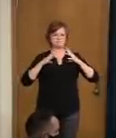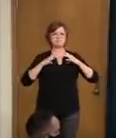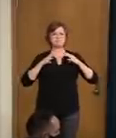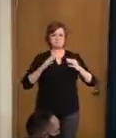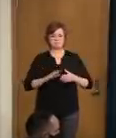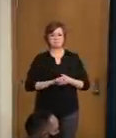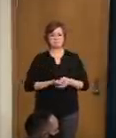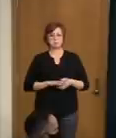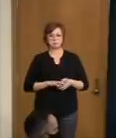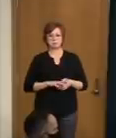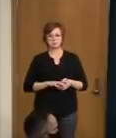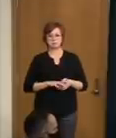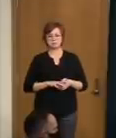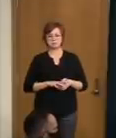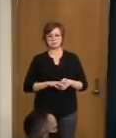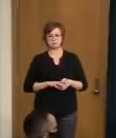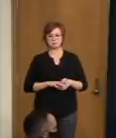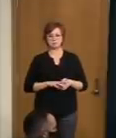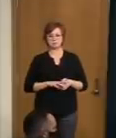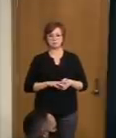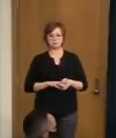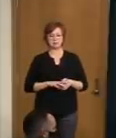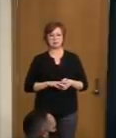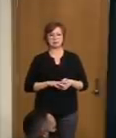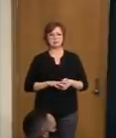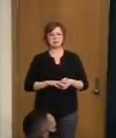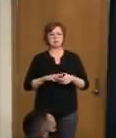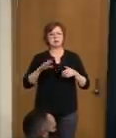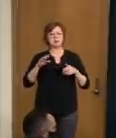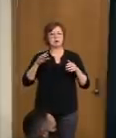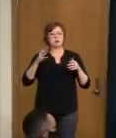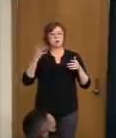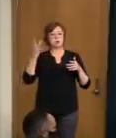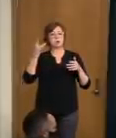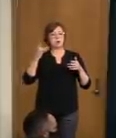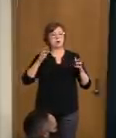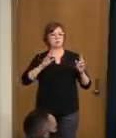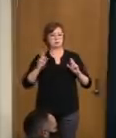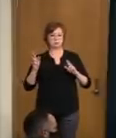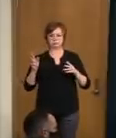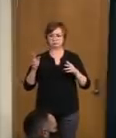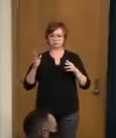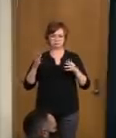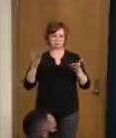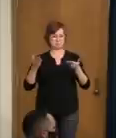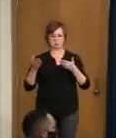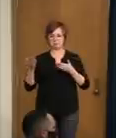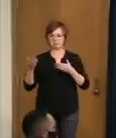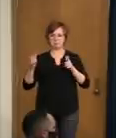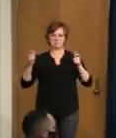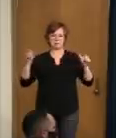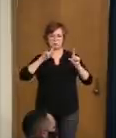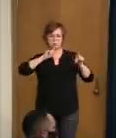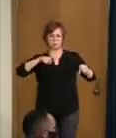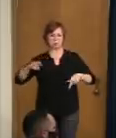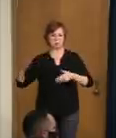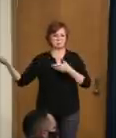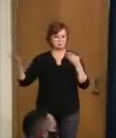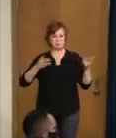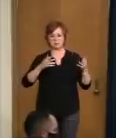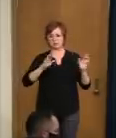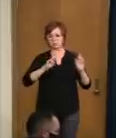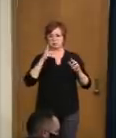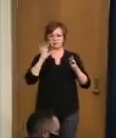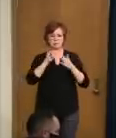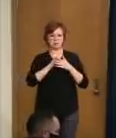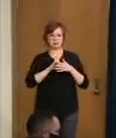to react and initiate delivery of vaccines within 24 hours of receiving them in a local area, and then